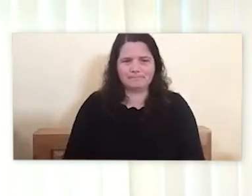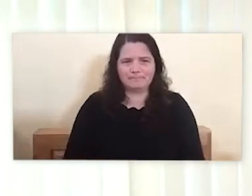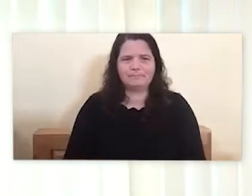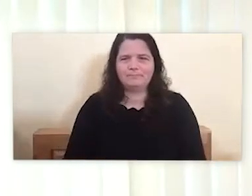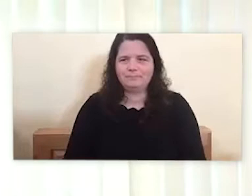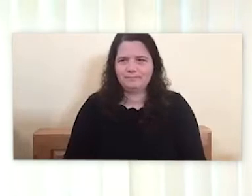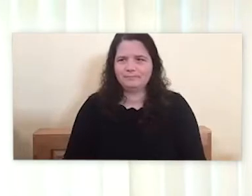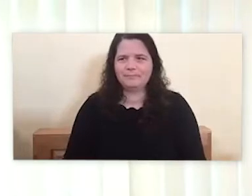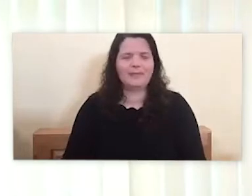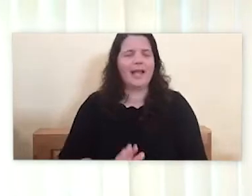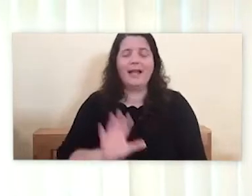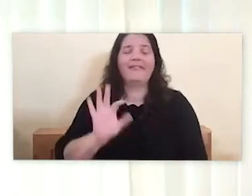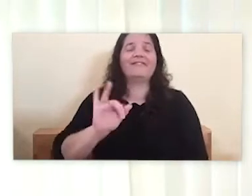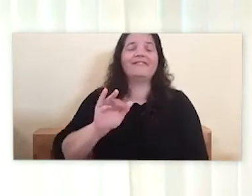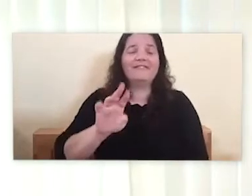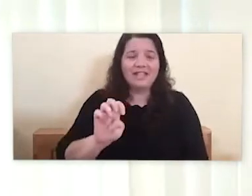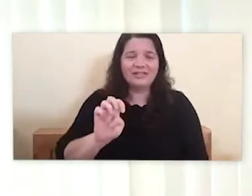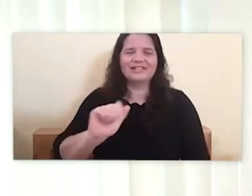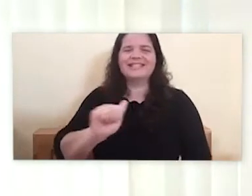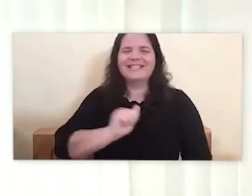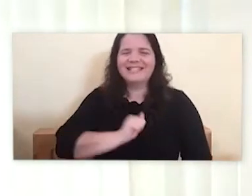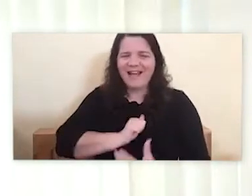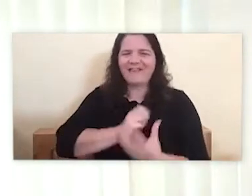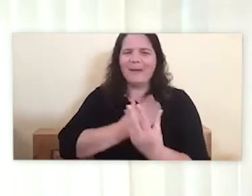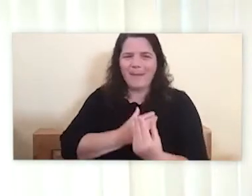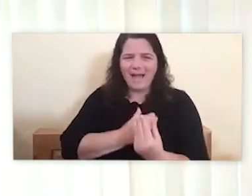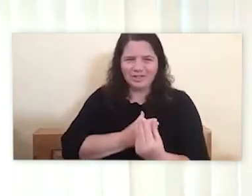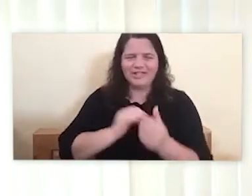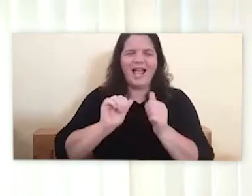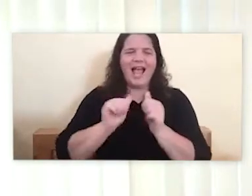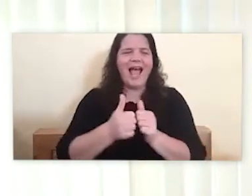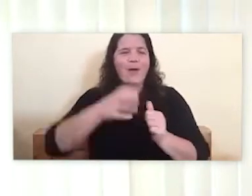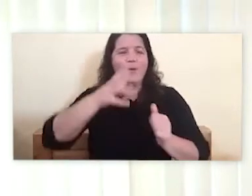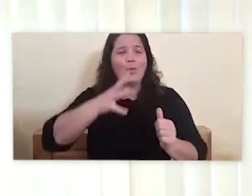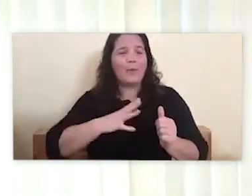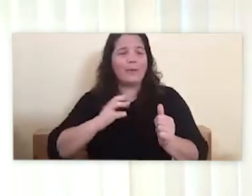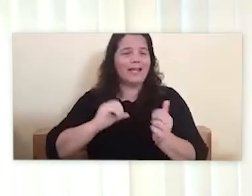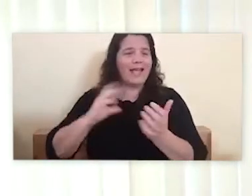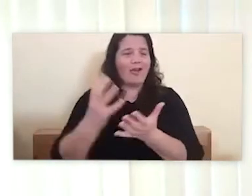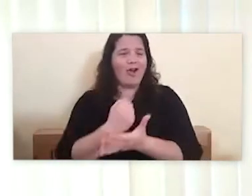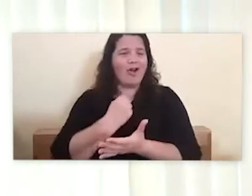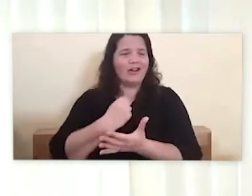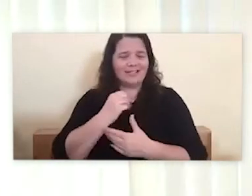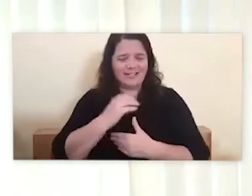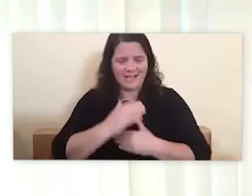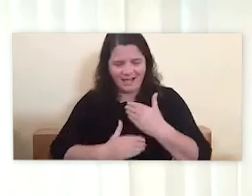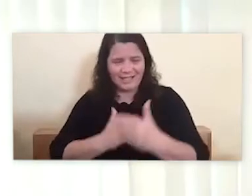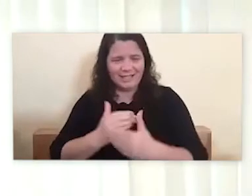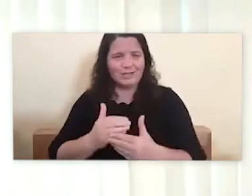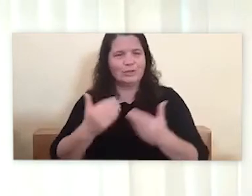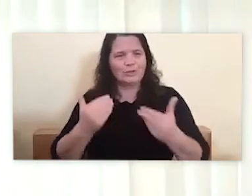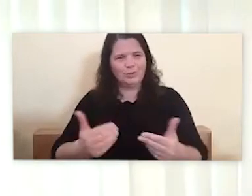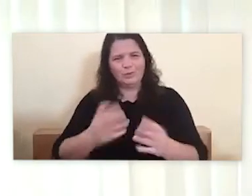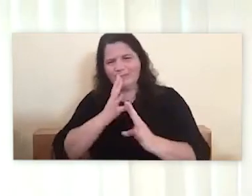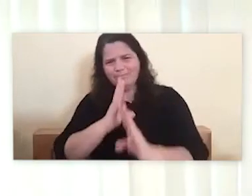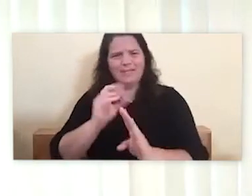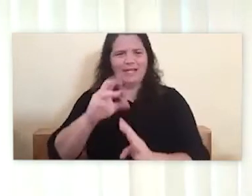Fierce self-compassion, how women can harness kindness to speak up, claim their power, and